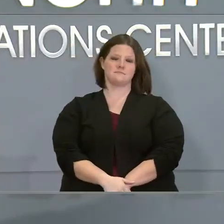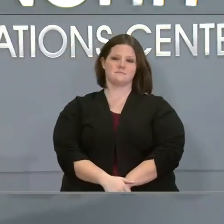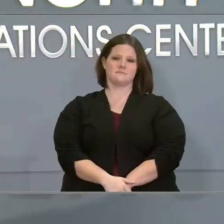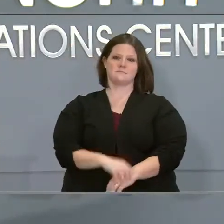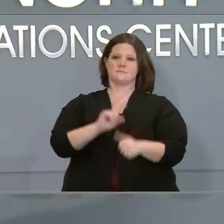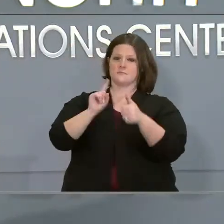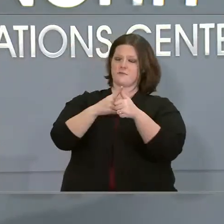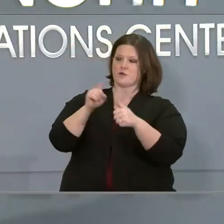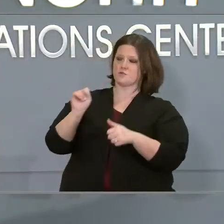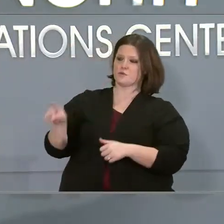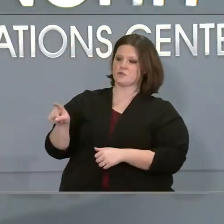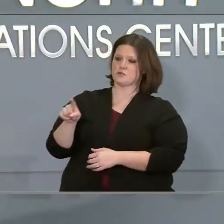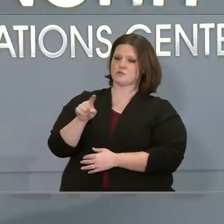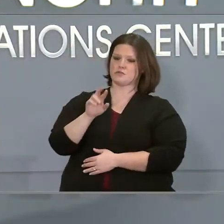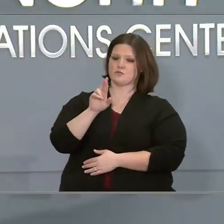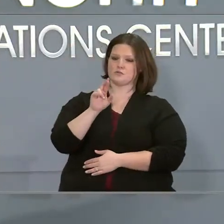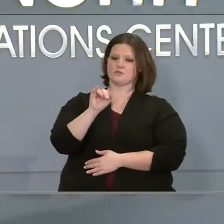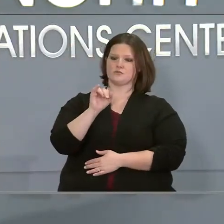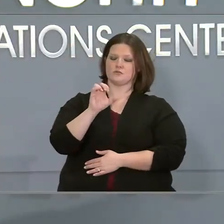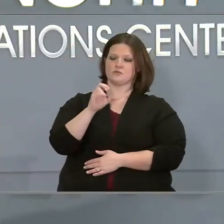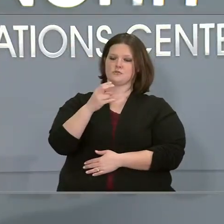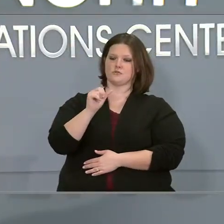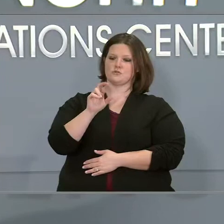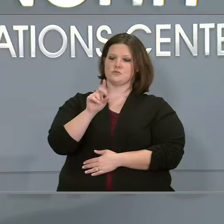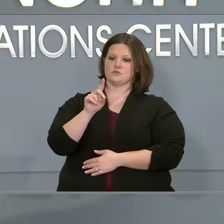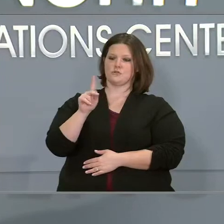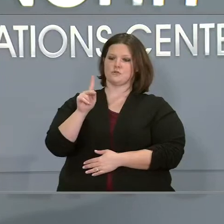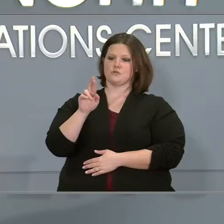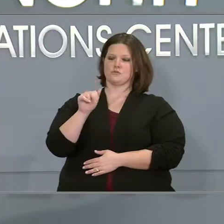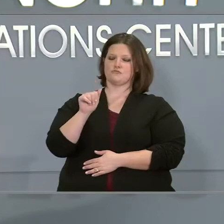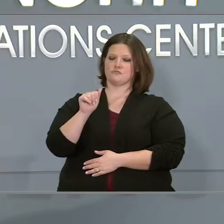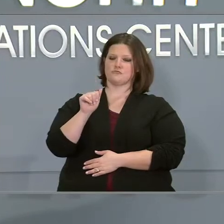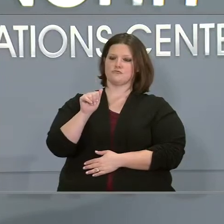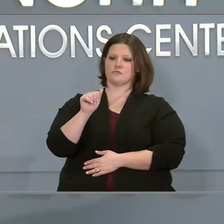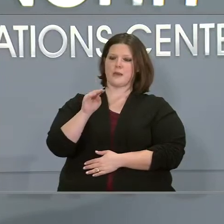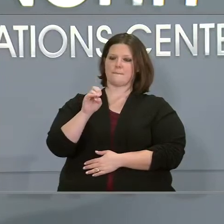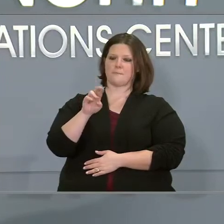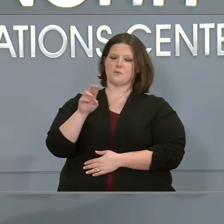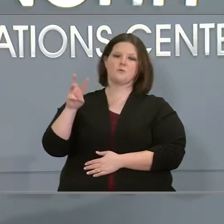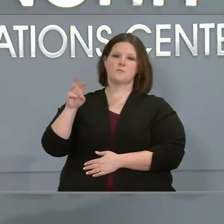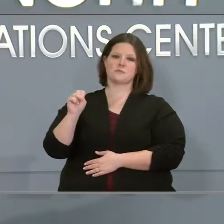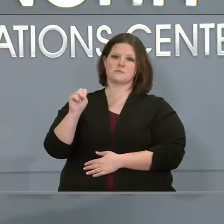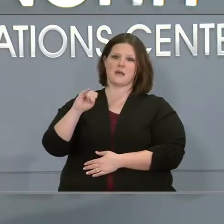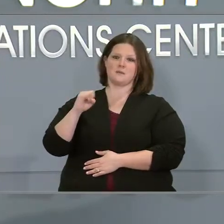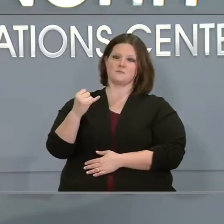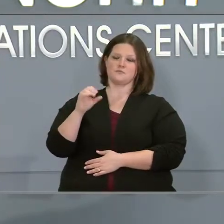Our first question is from Richard Craver with the Winston-Salem Journal.